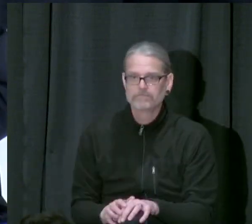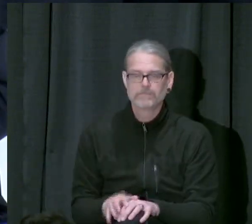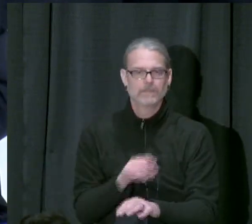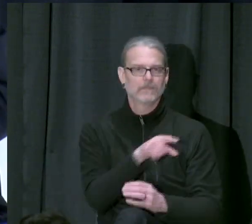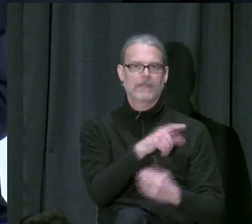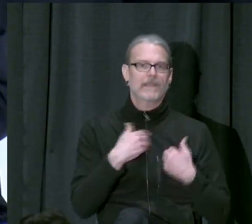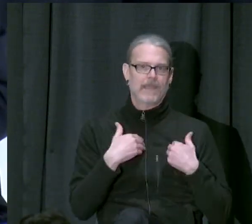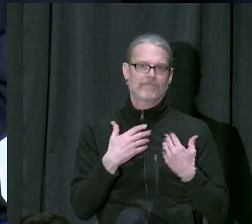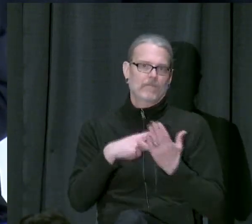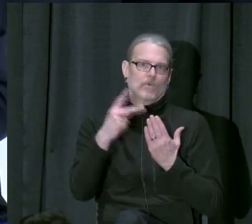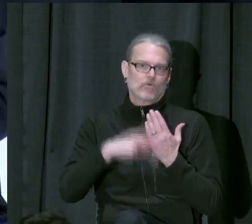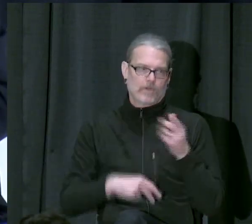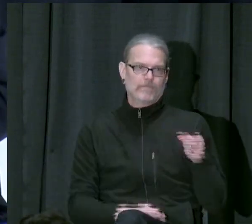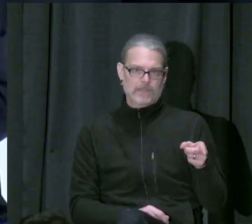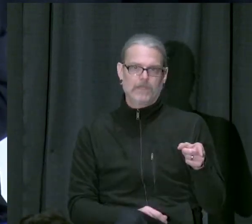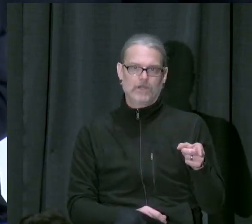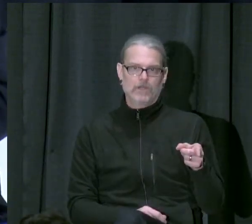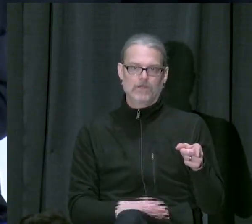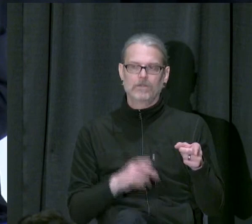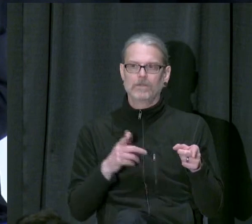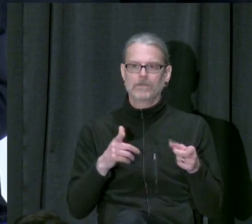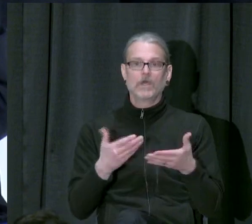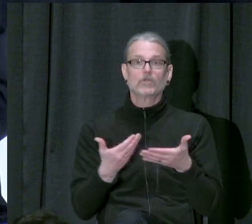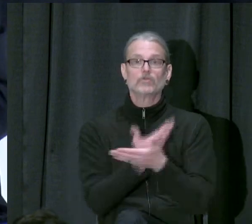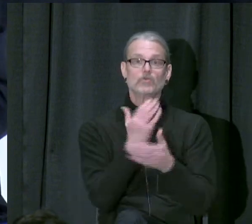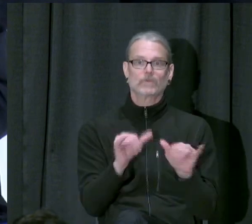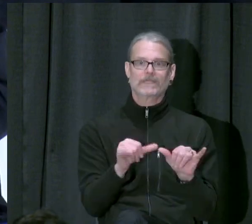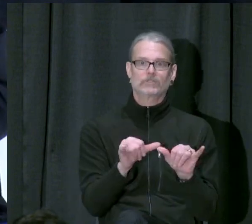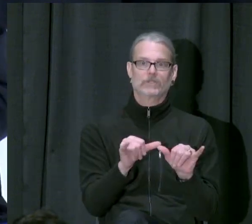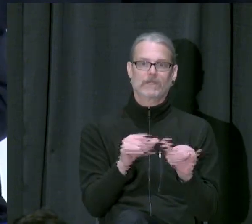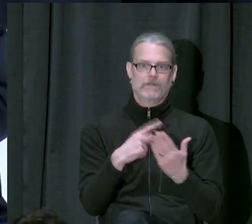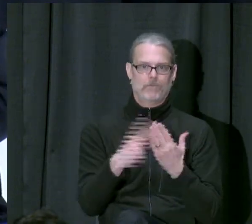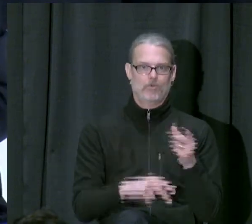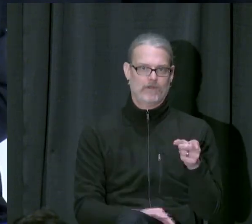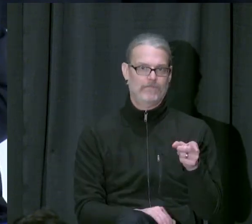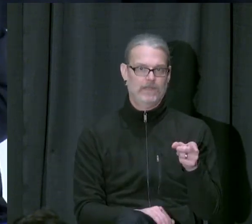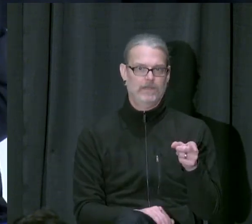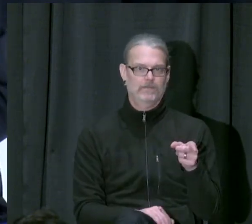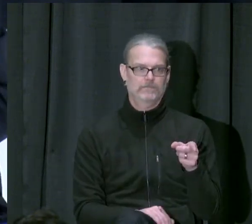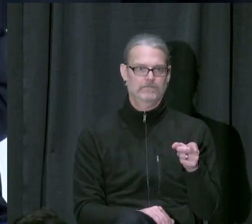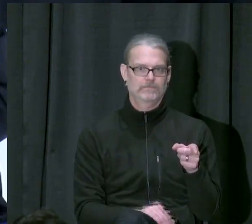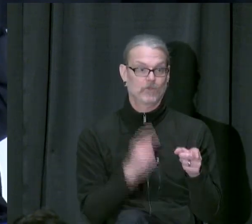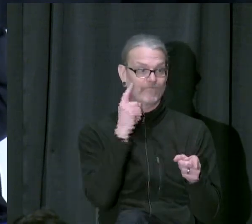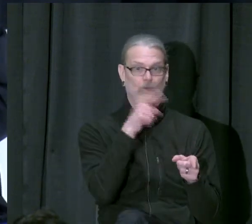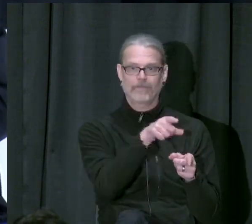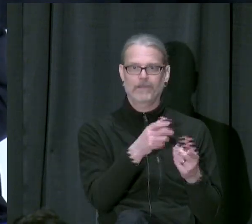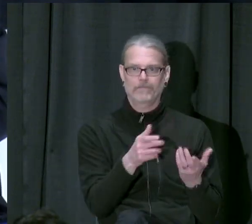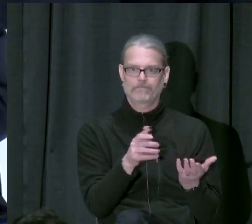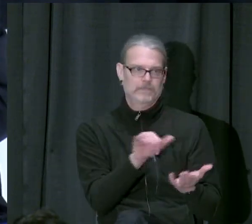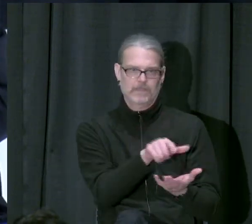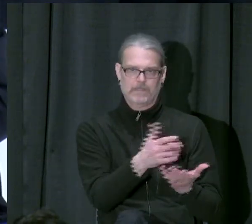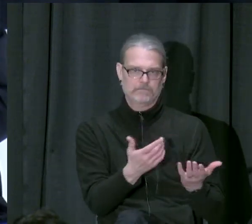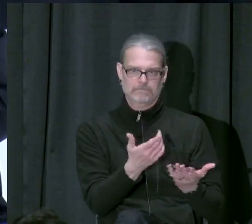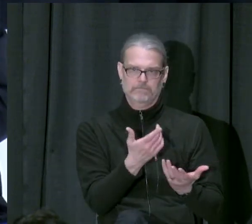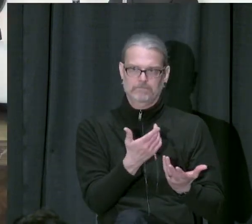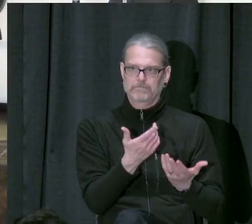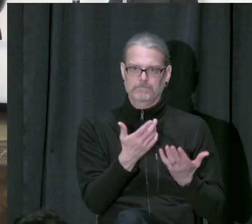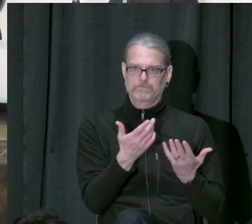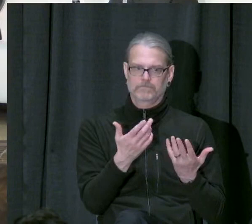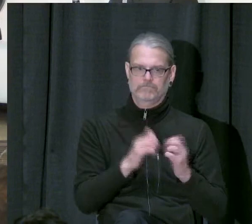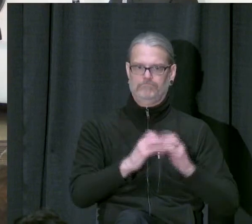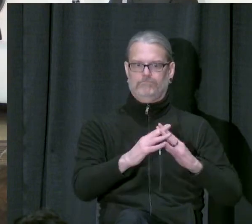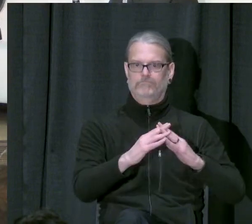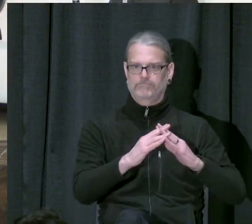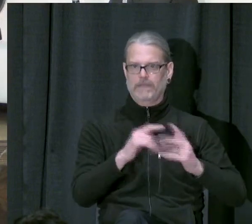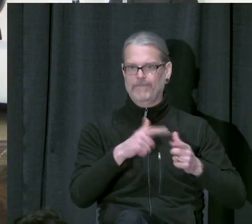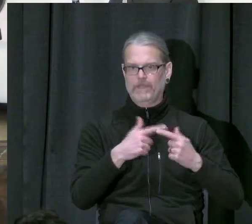program, new engineering program there. So for them, we kind of got in on the ground floor with them. So